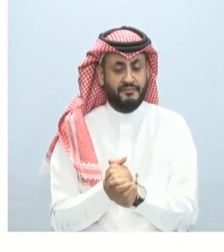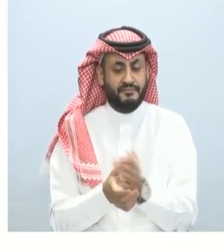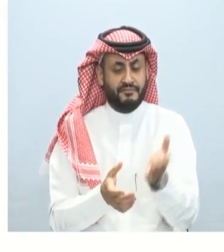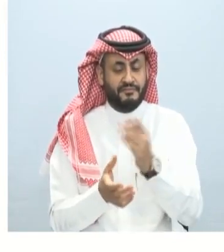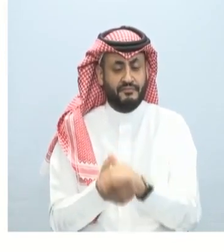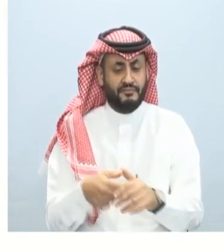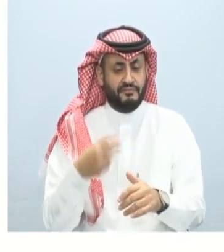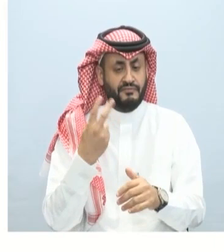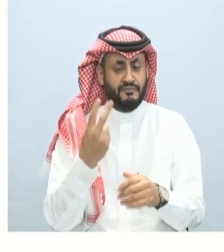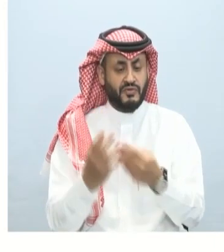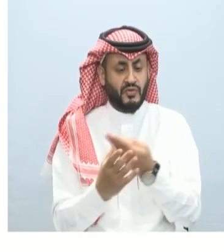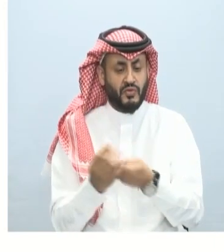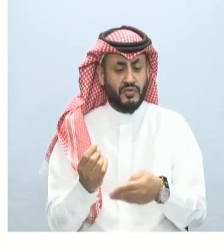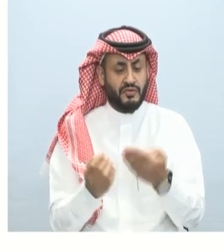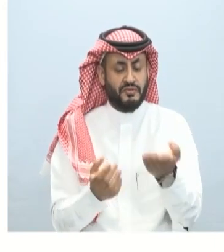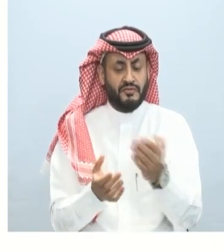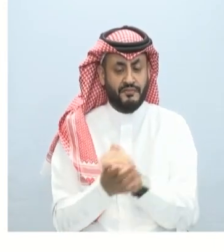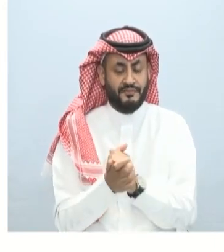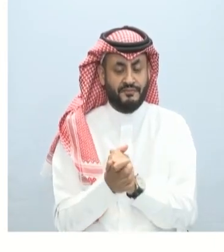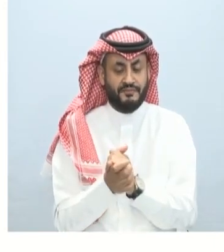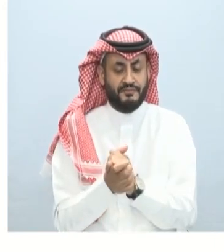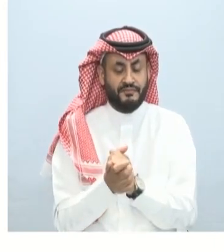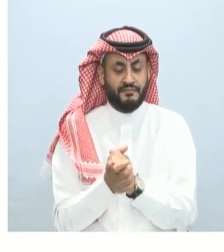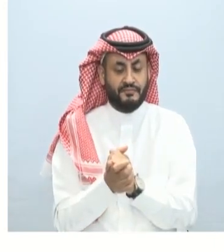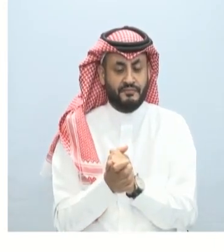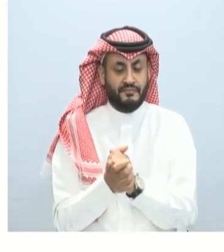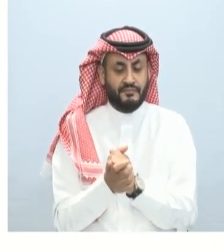She will have had two children.